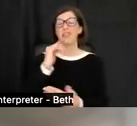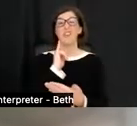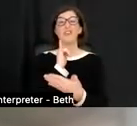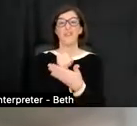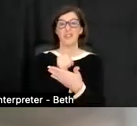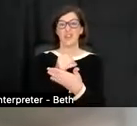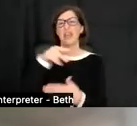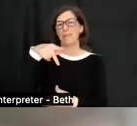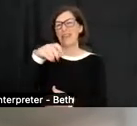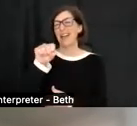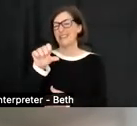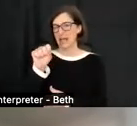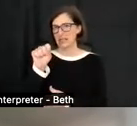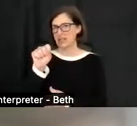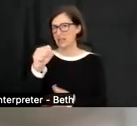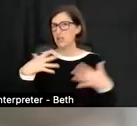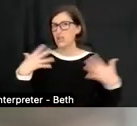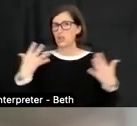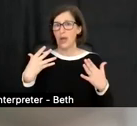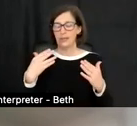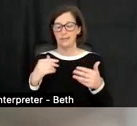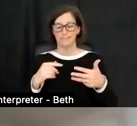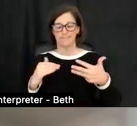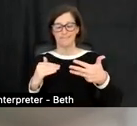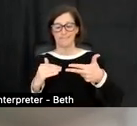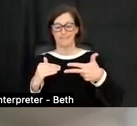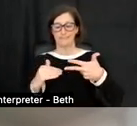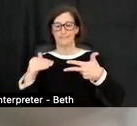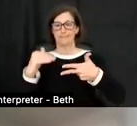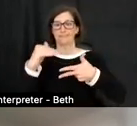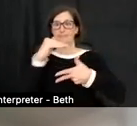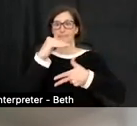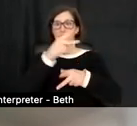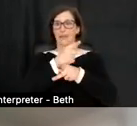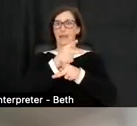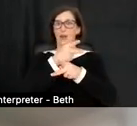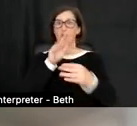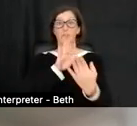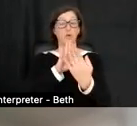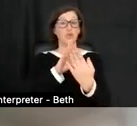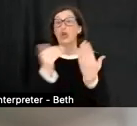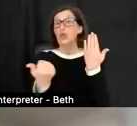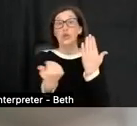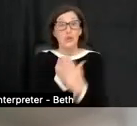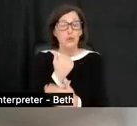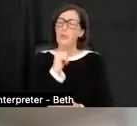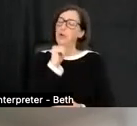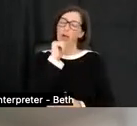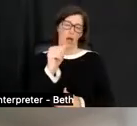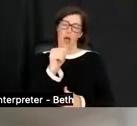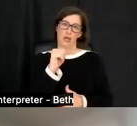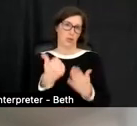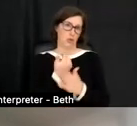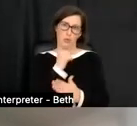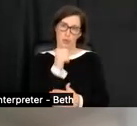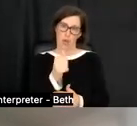in PSS is a stepped care approach. And this isn't new, a new approach, but it is